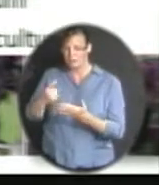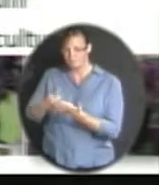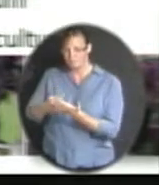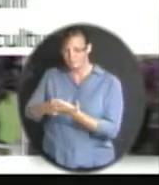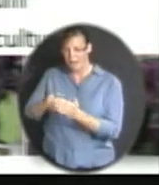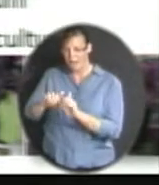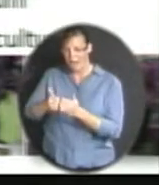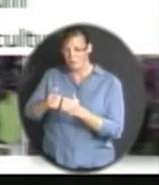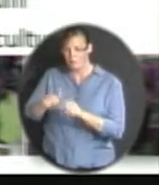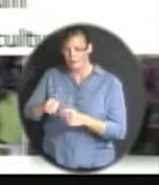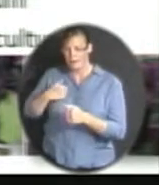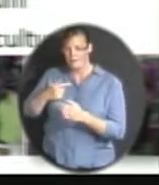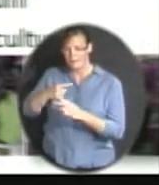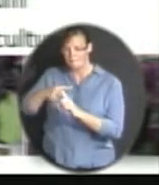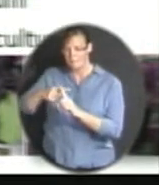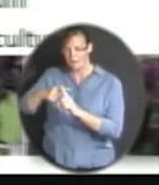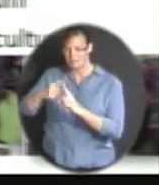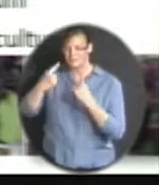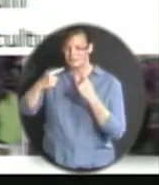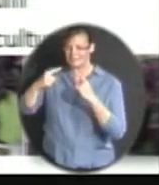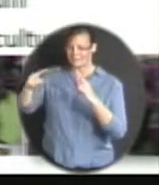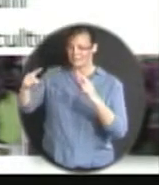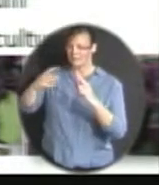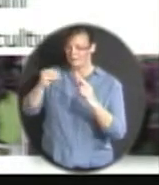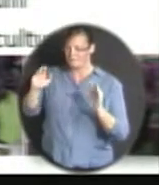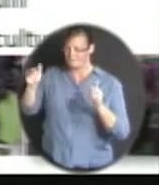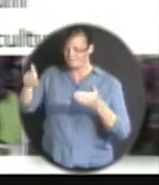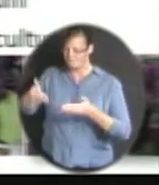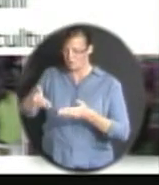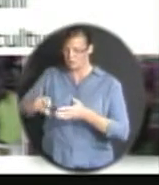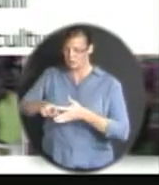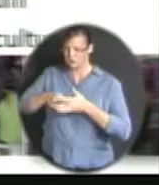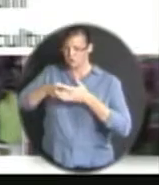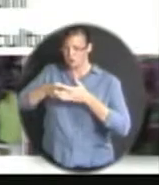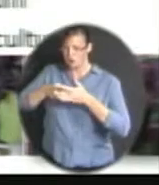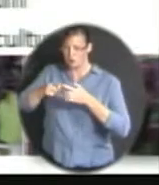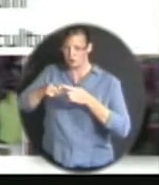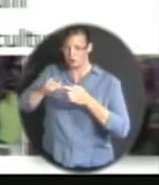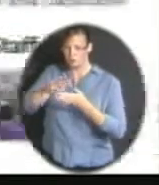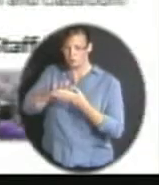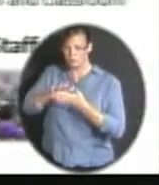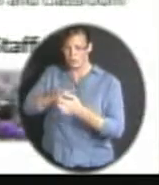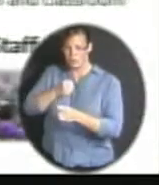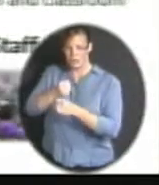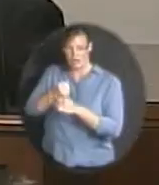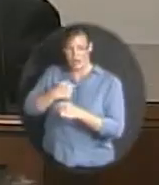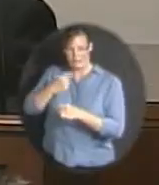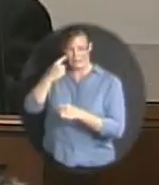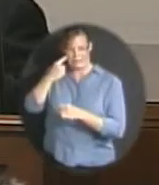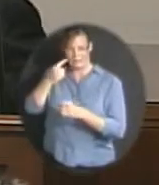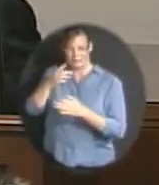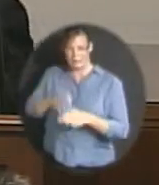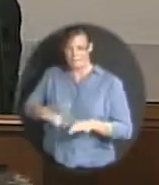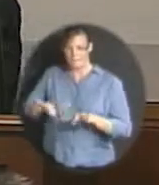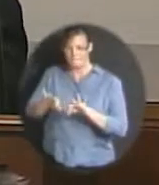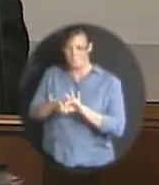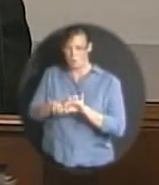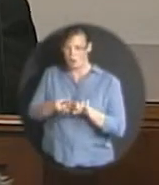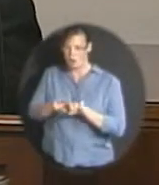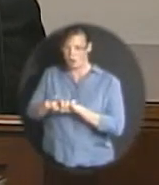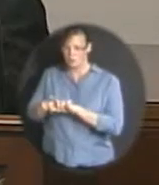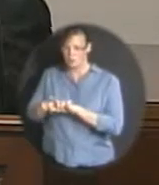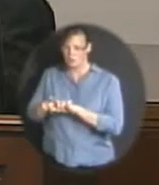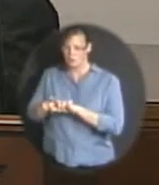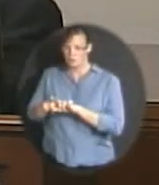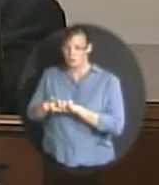have a very positive, successful, and focused start to the school year. I think it's important, too, for us to take